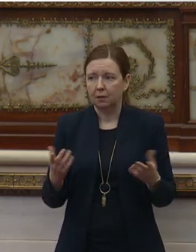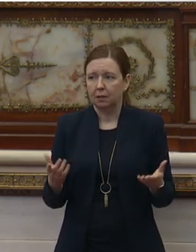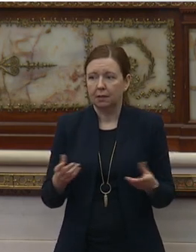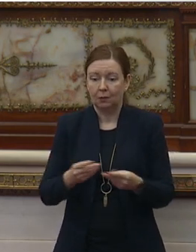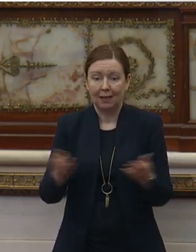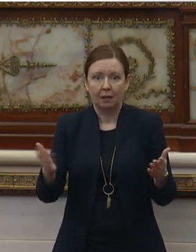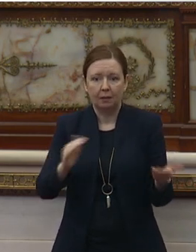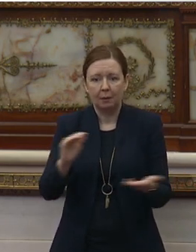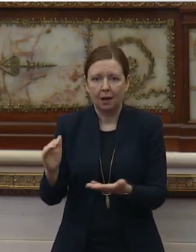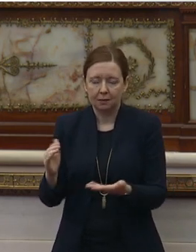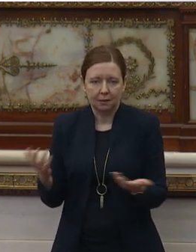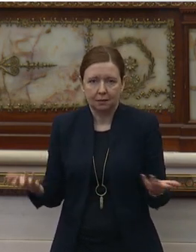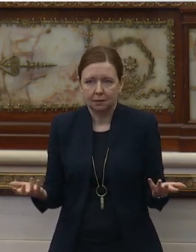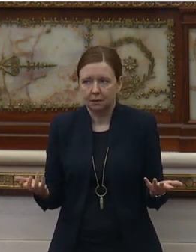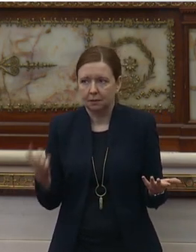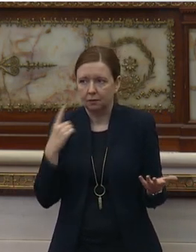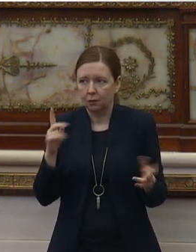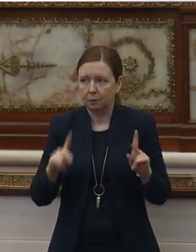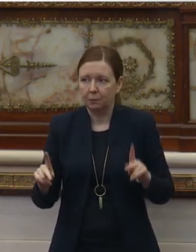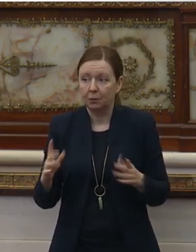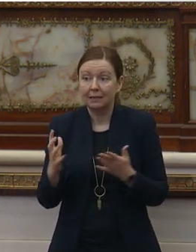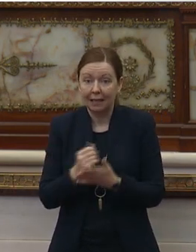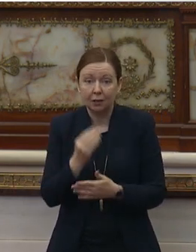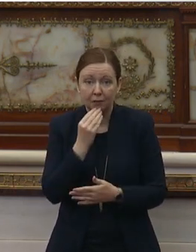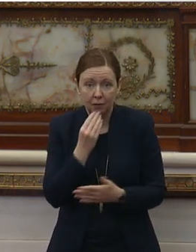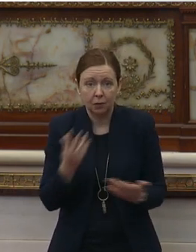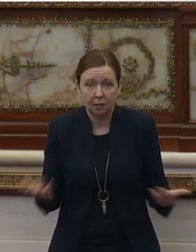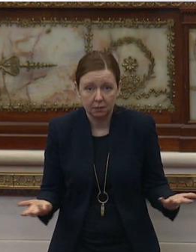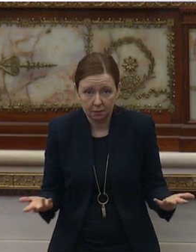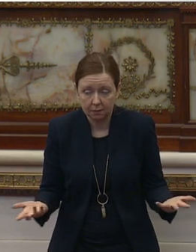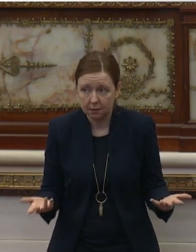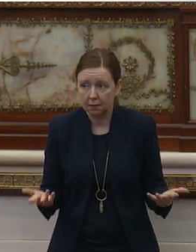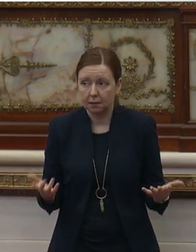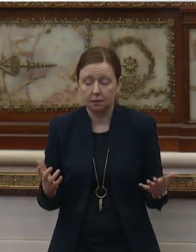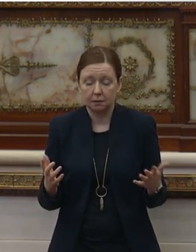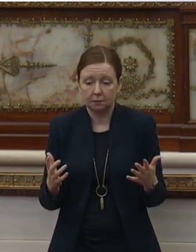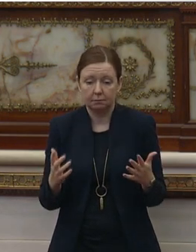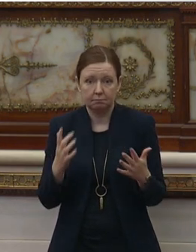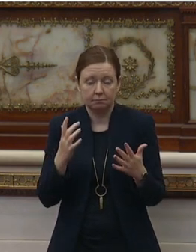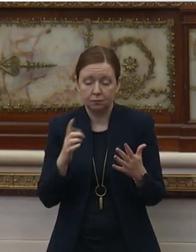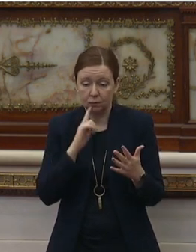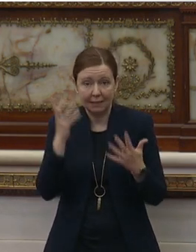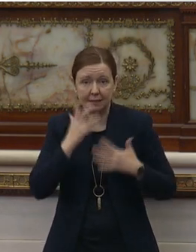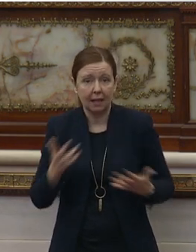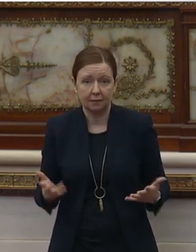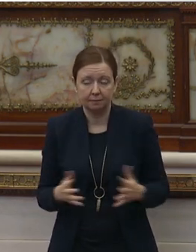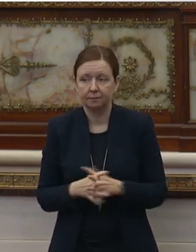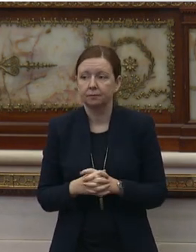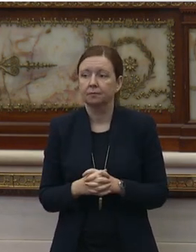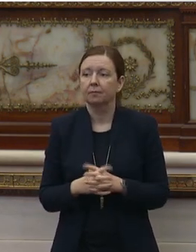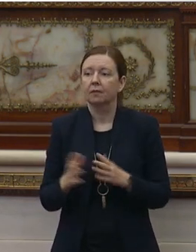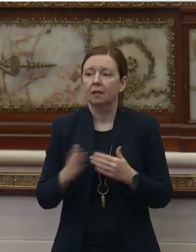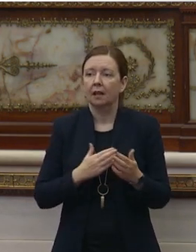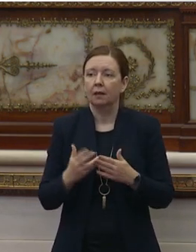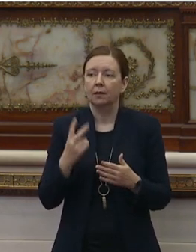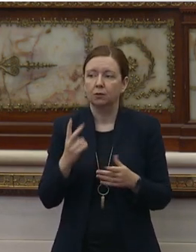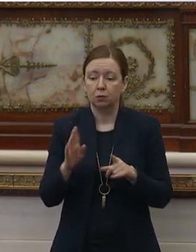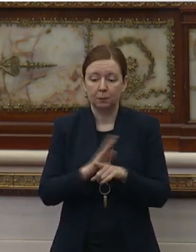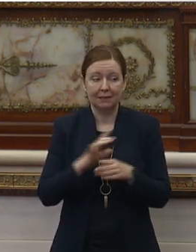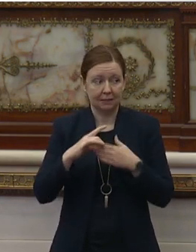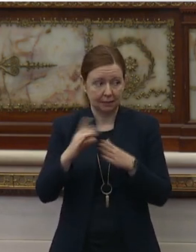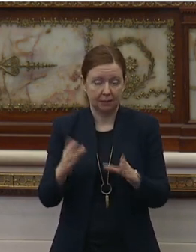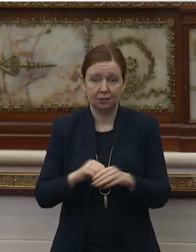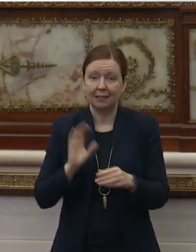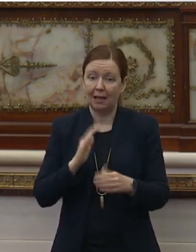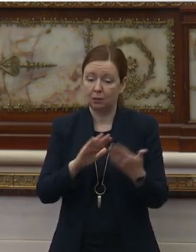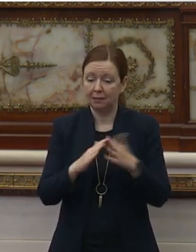out the boxes and for people getting this food, it's just like a lifeline. It's really sad. But anyway, these are two business leaders though in our